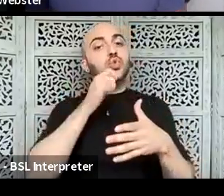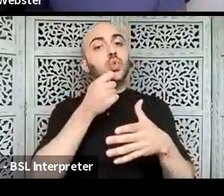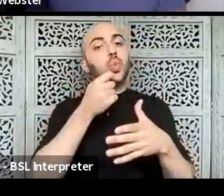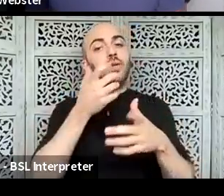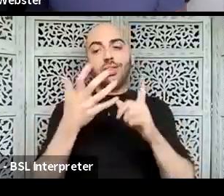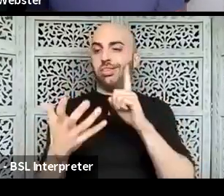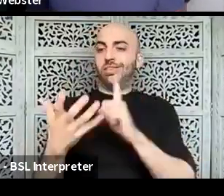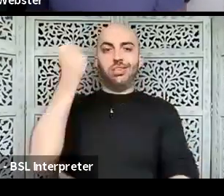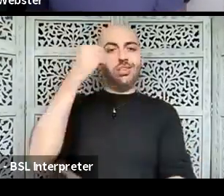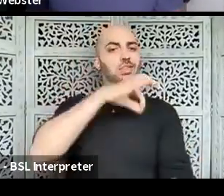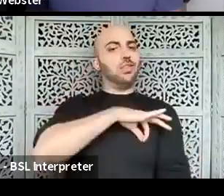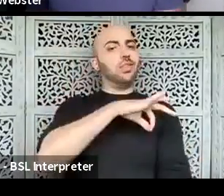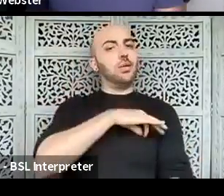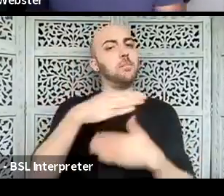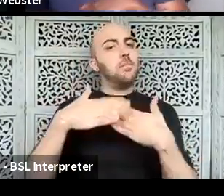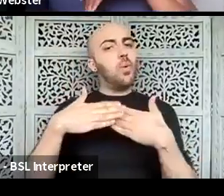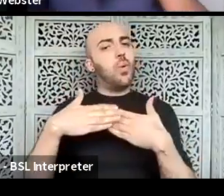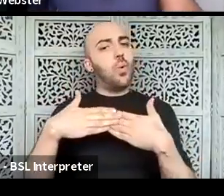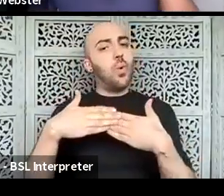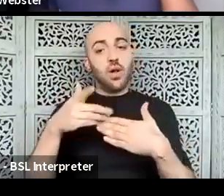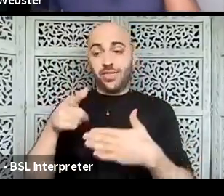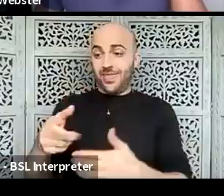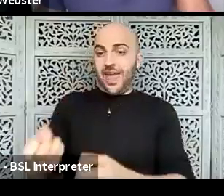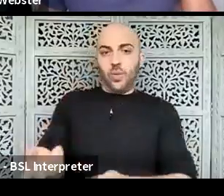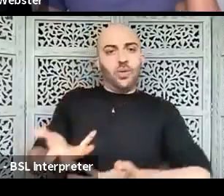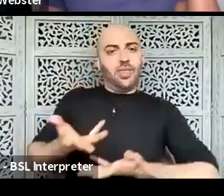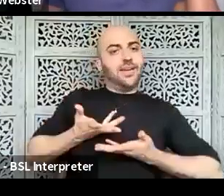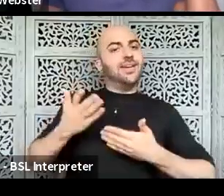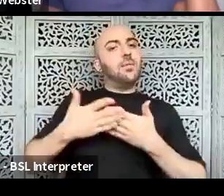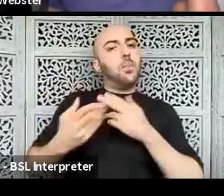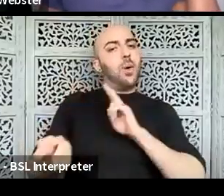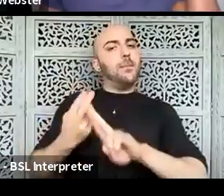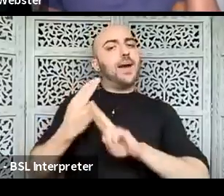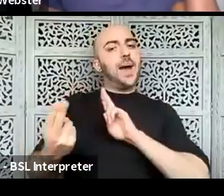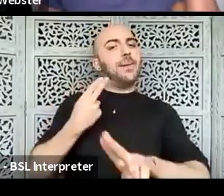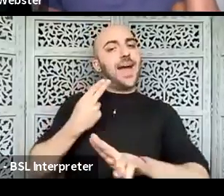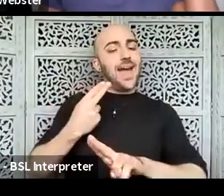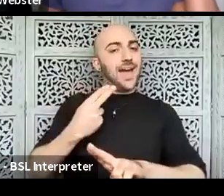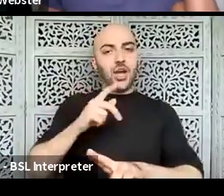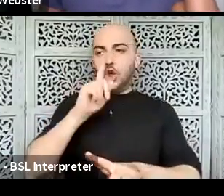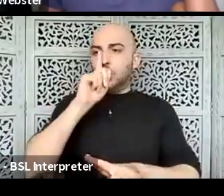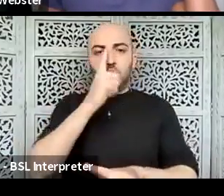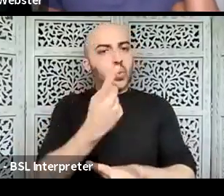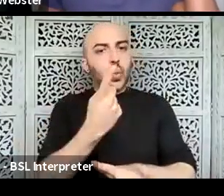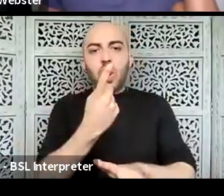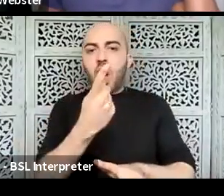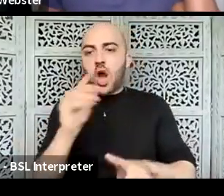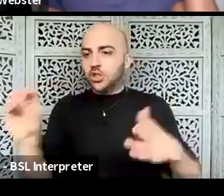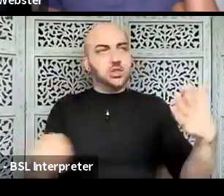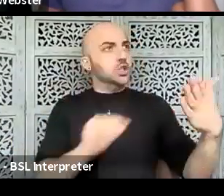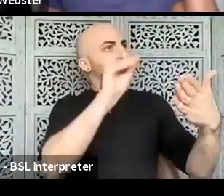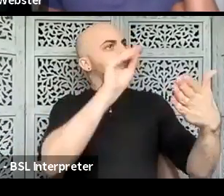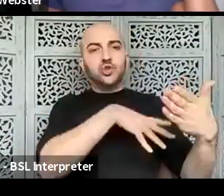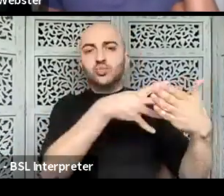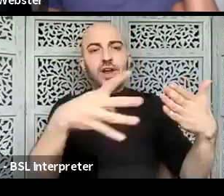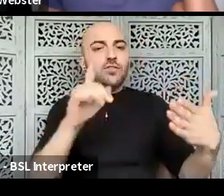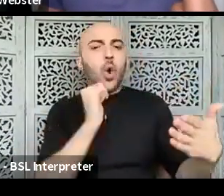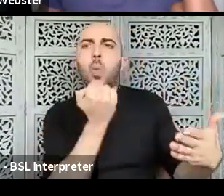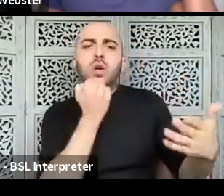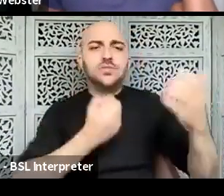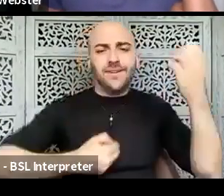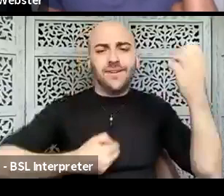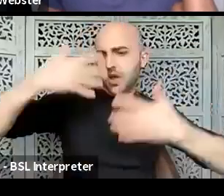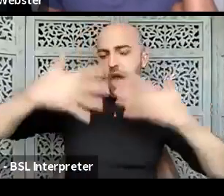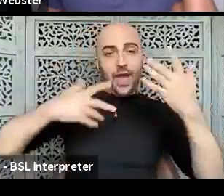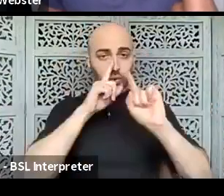out of them, and hopefully they would give you sort of a lot more back. And you can't quantify that. You can't put that on a spreadsheet. You can't say, well, this person